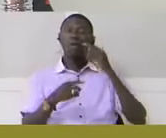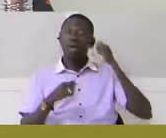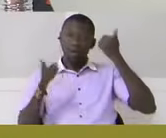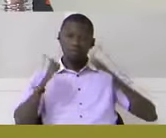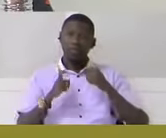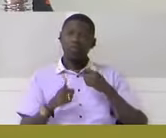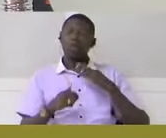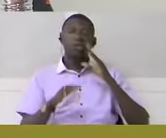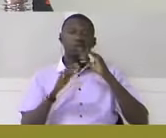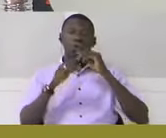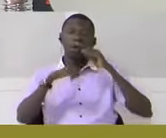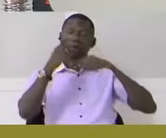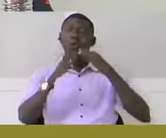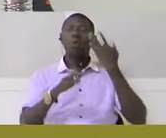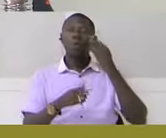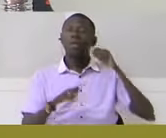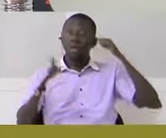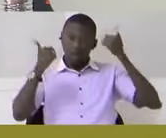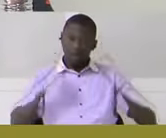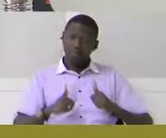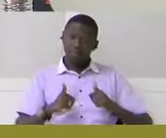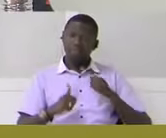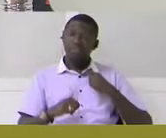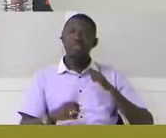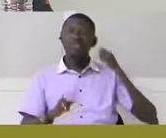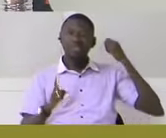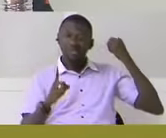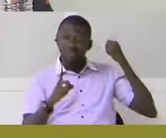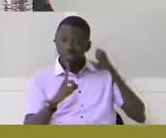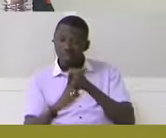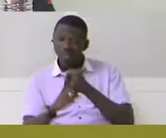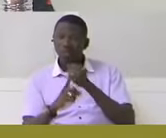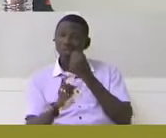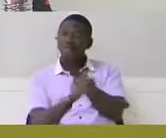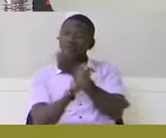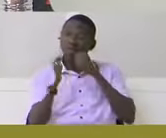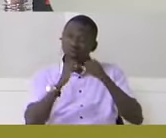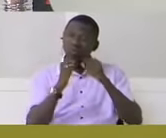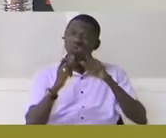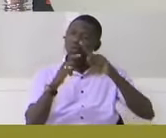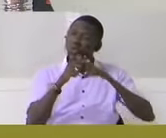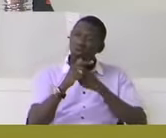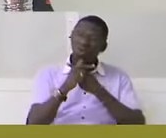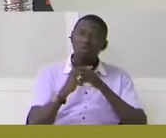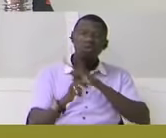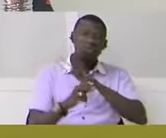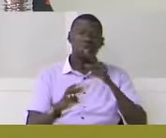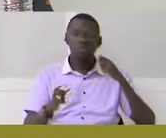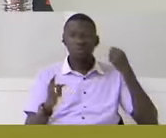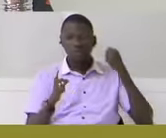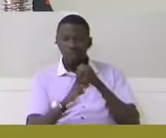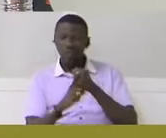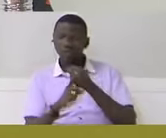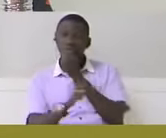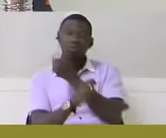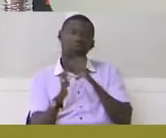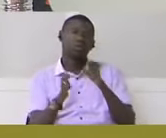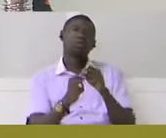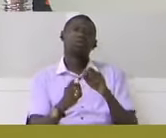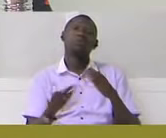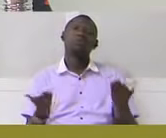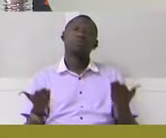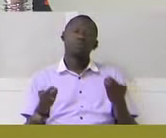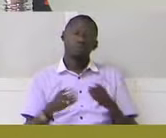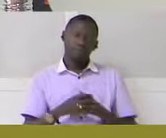does happen. When it does happen, is it a dangerous situation or not? Mantara foka na manke. Unkole